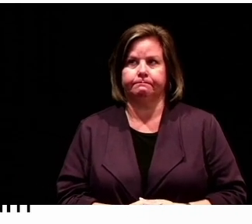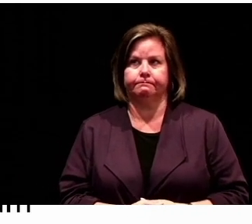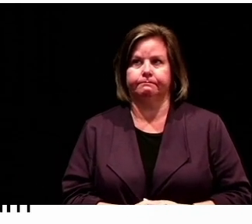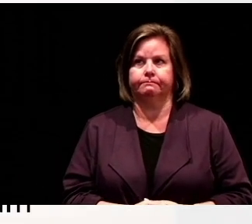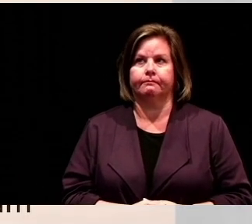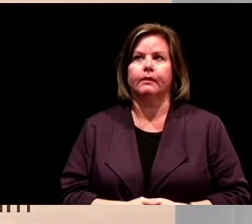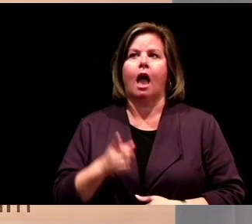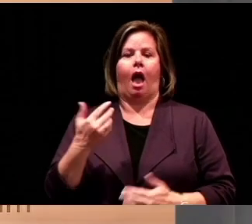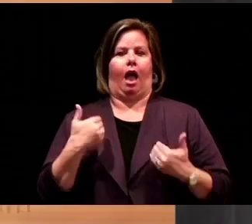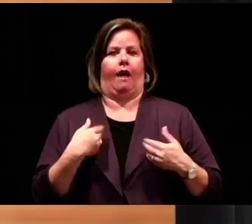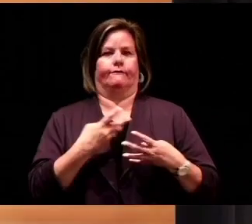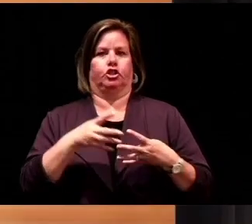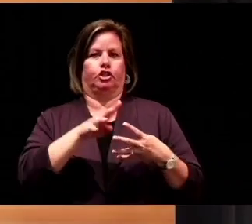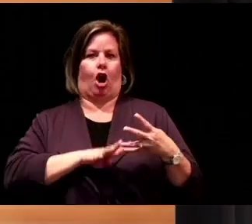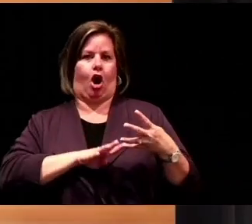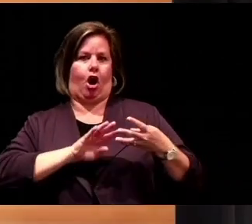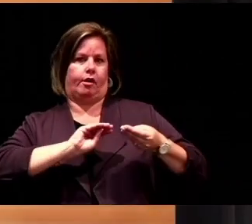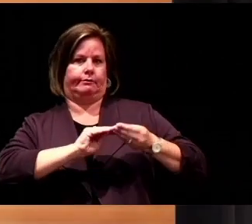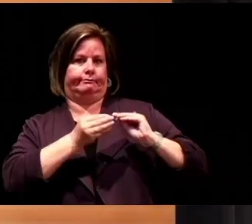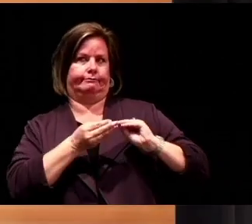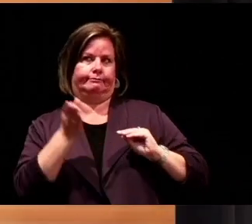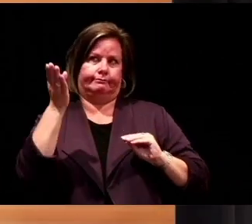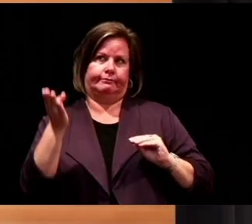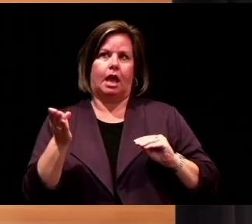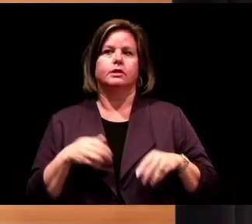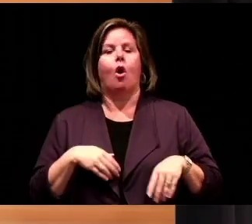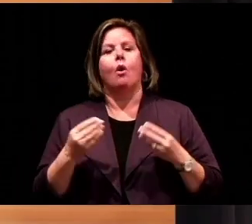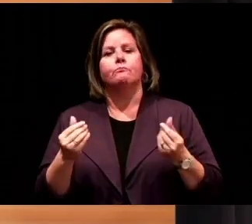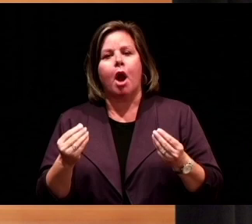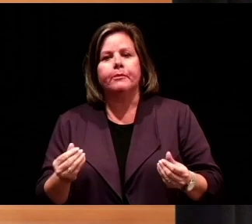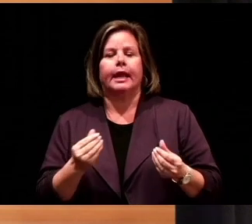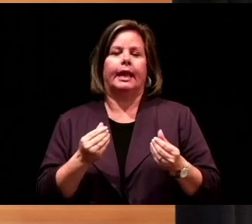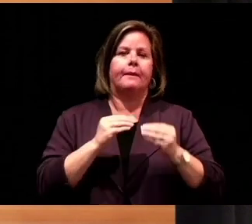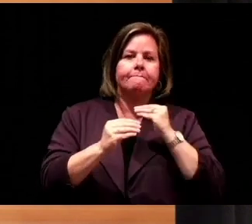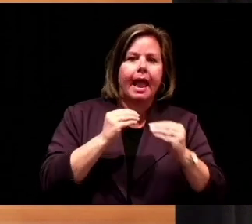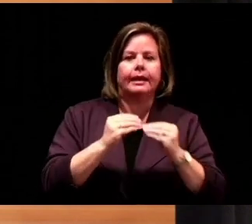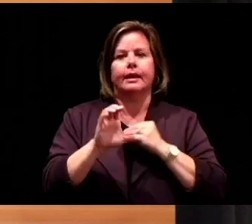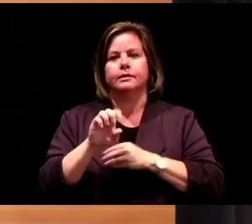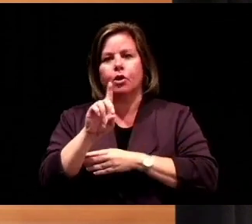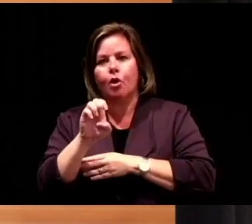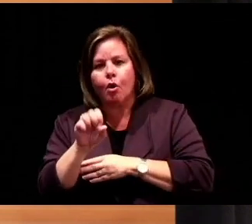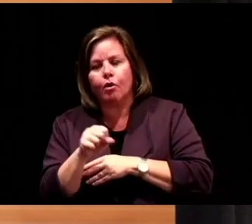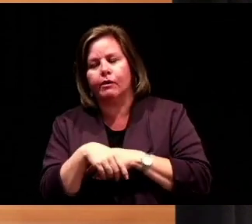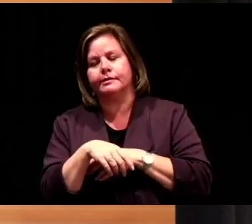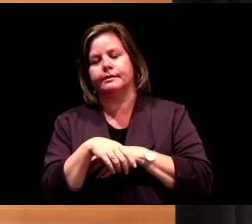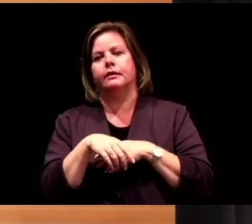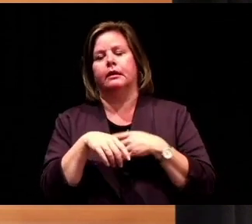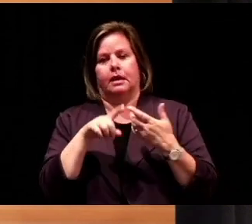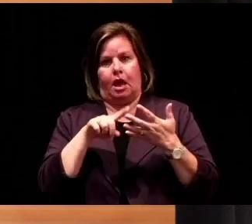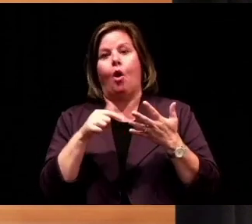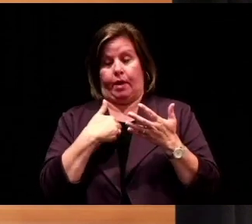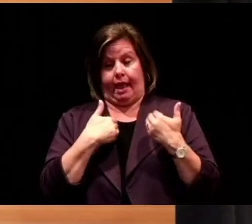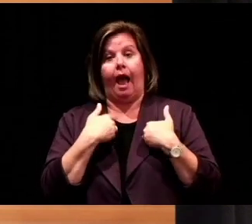well. And when we talk about reasonable, you'll see a lot of these policies, a lot of these practices come out in property